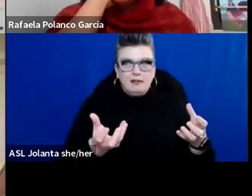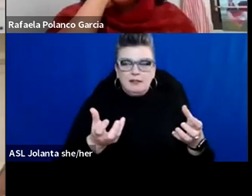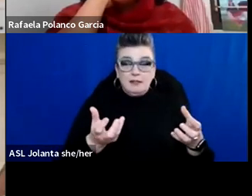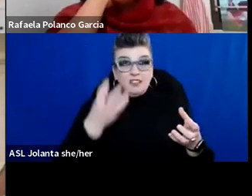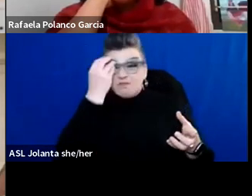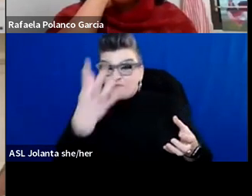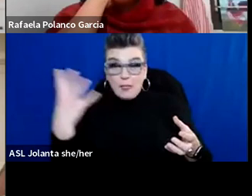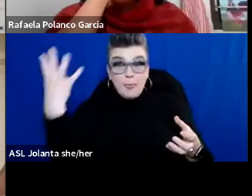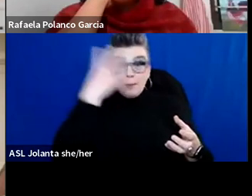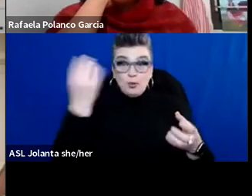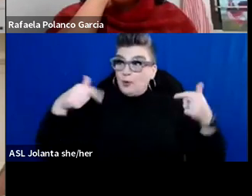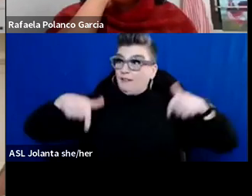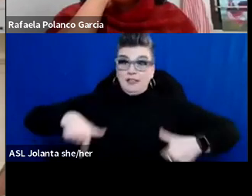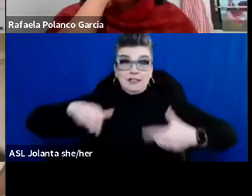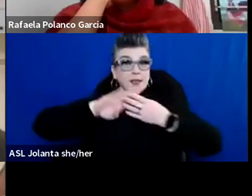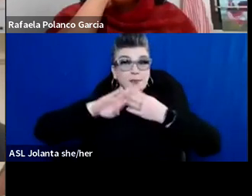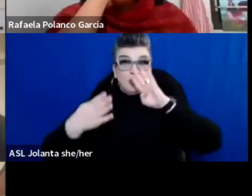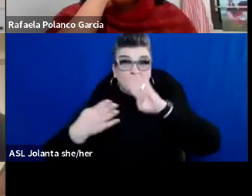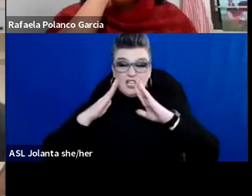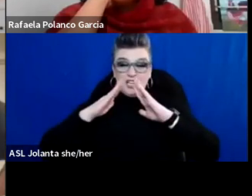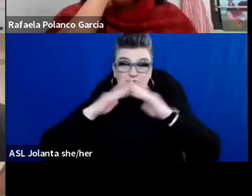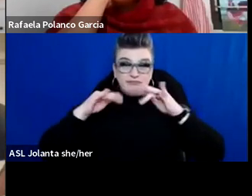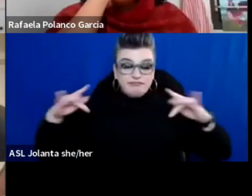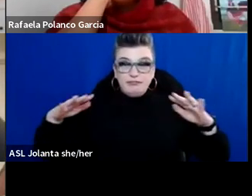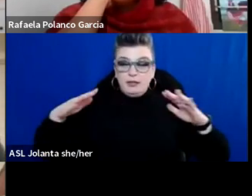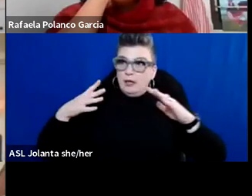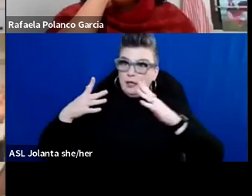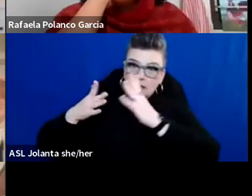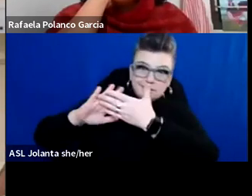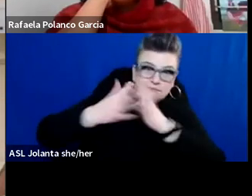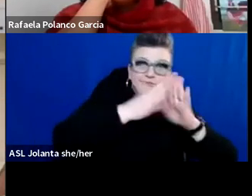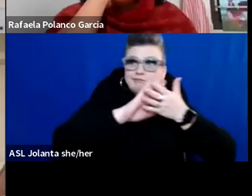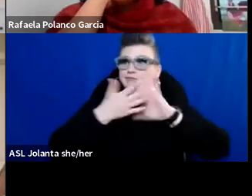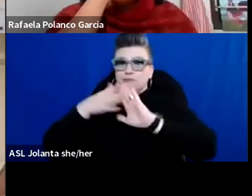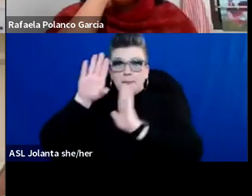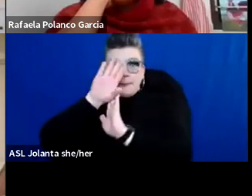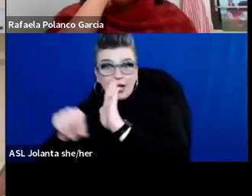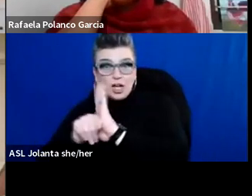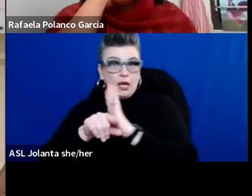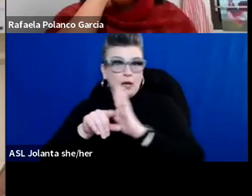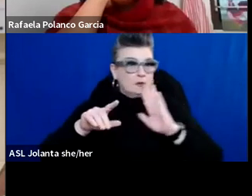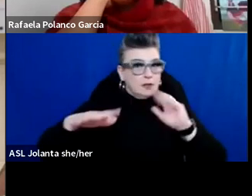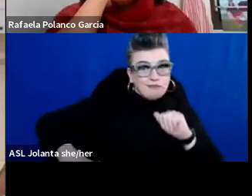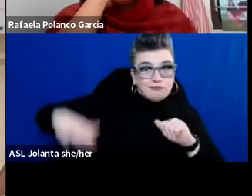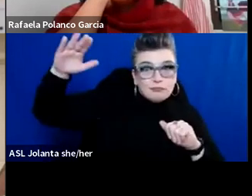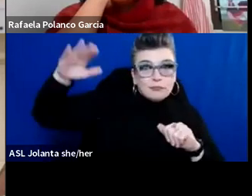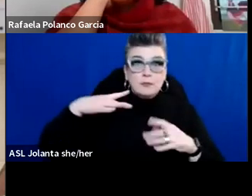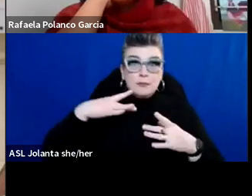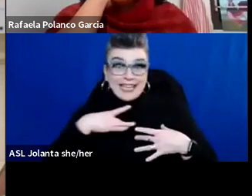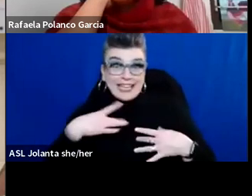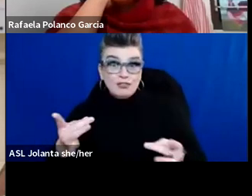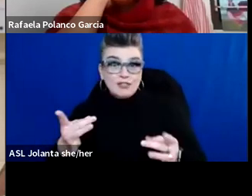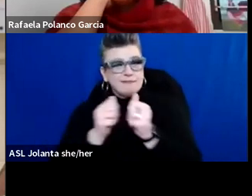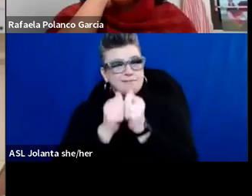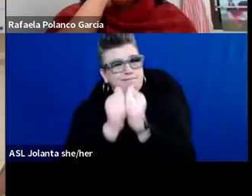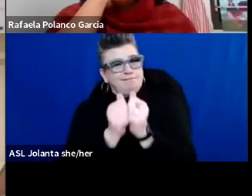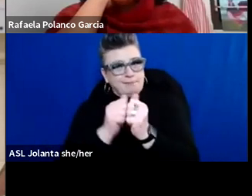different backgrounds and experiences and interests but we learn from each other and together we strive to help our students so we are very respectful when it